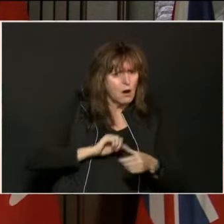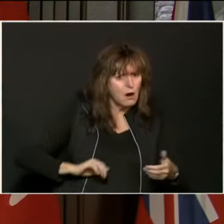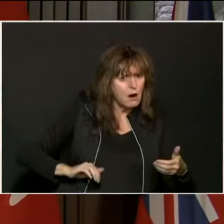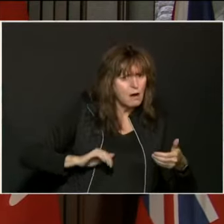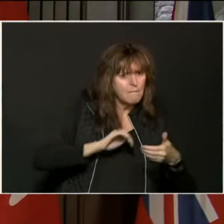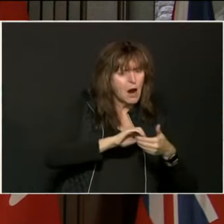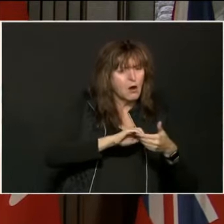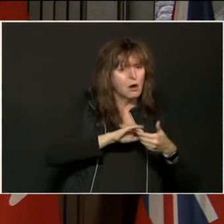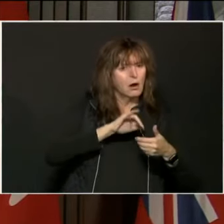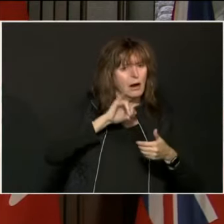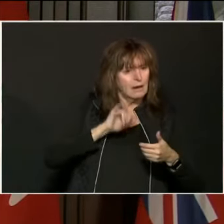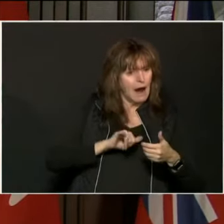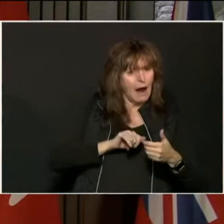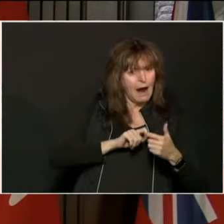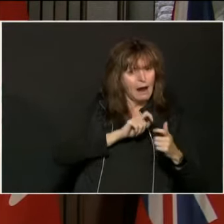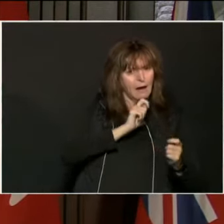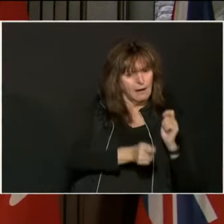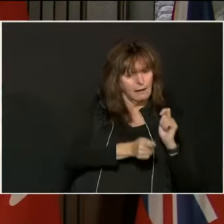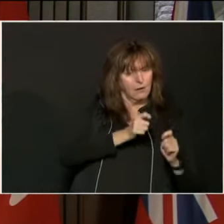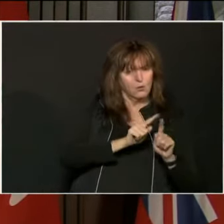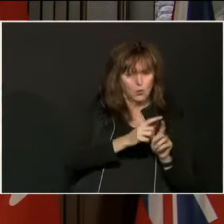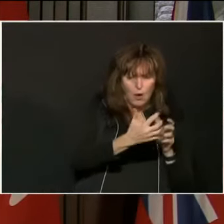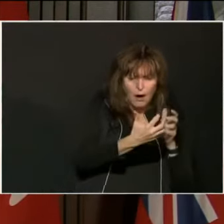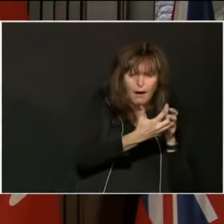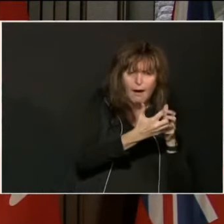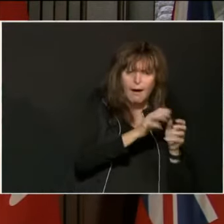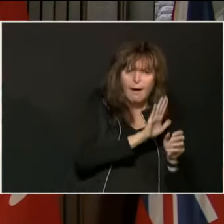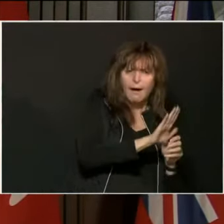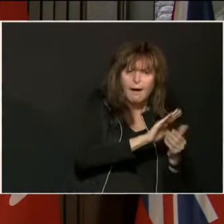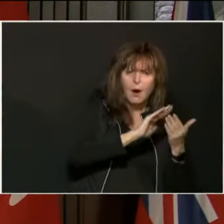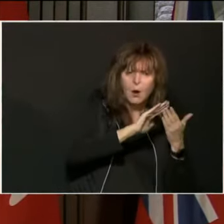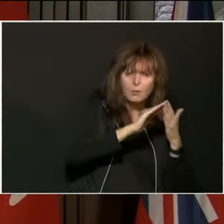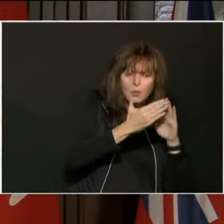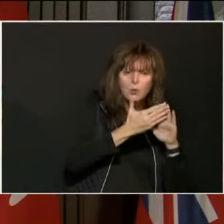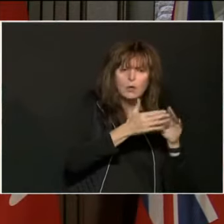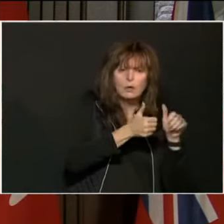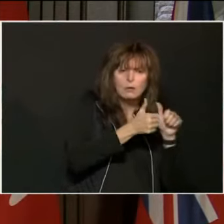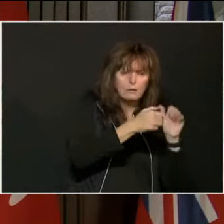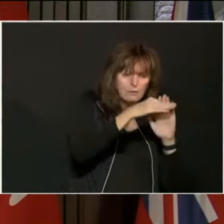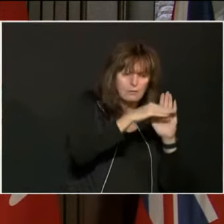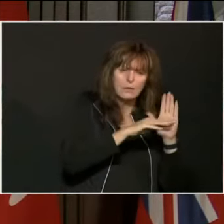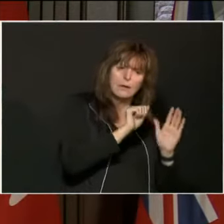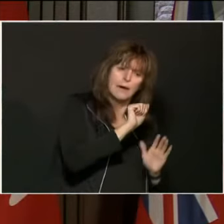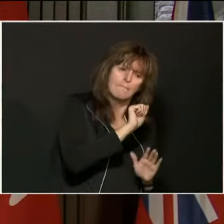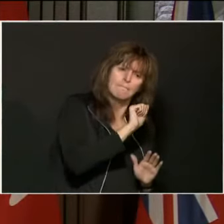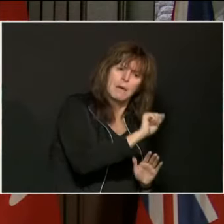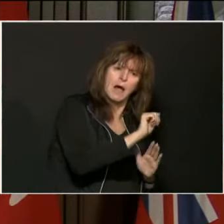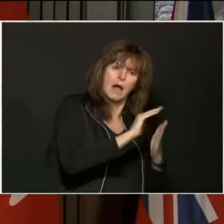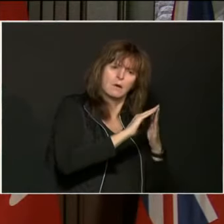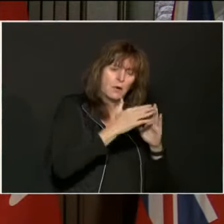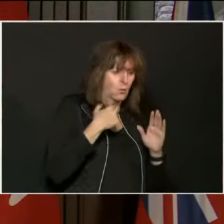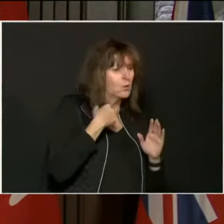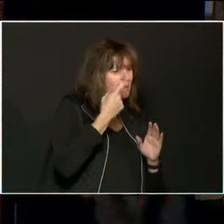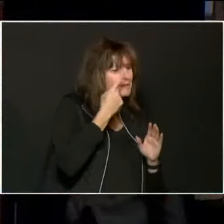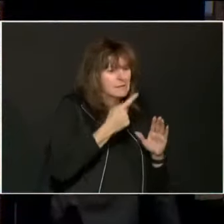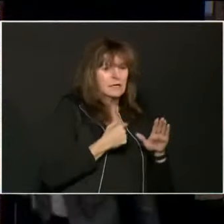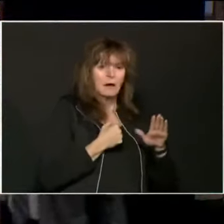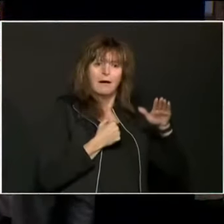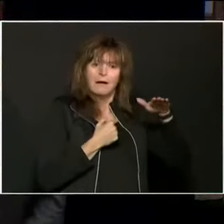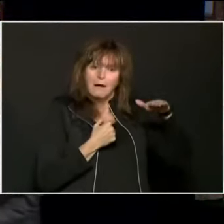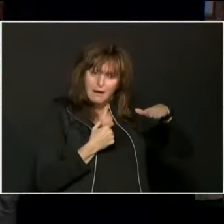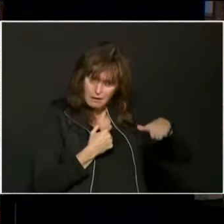communities. Question? Your next question comes from Rob Ferguson with the Toronto Star. Please go ahead.